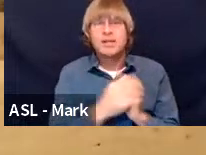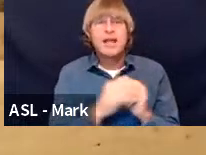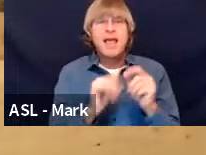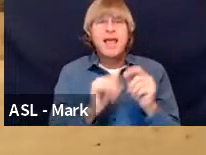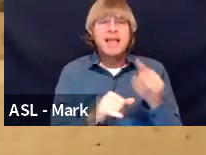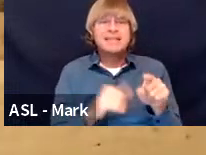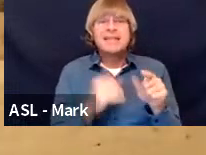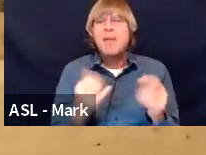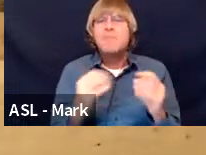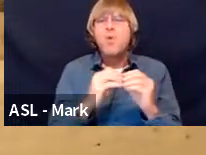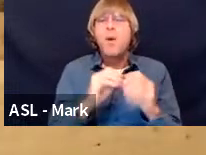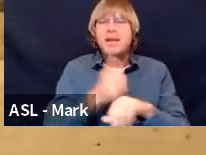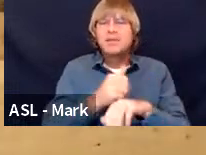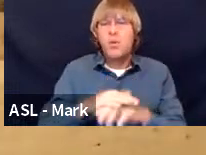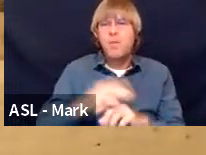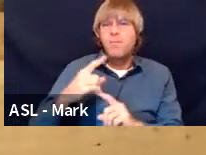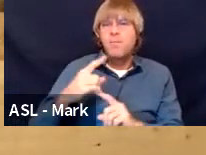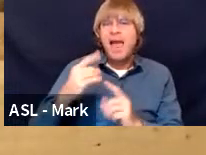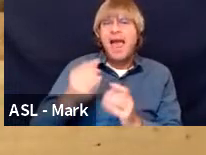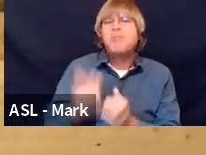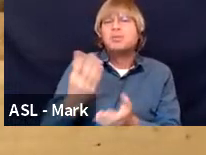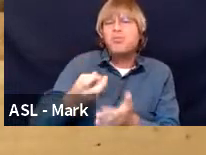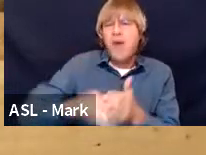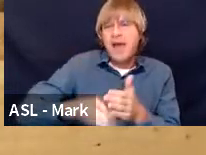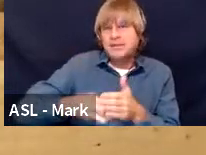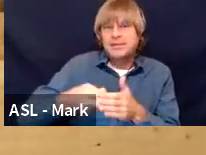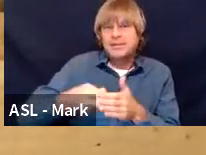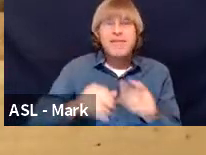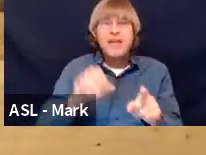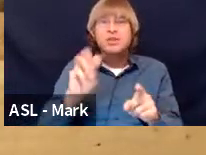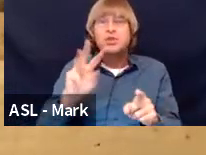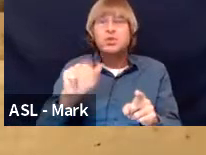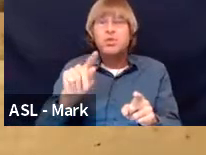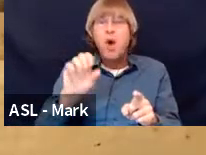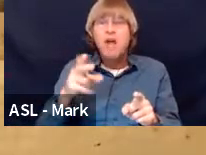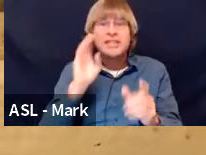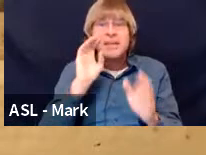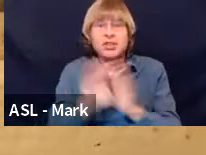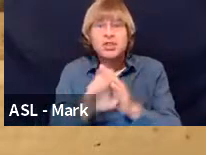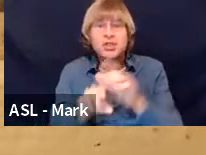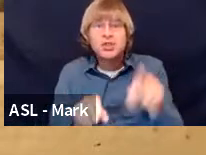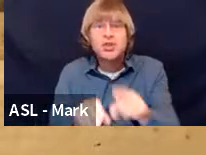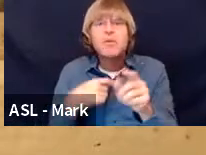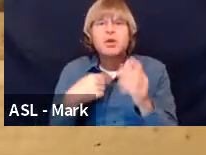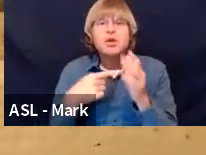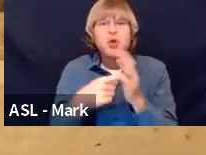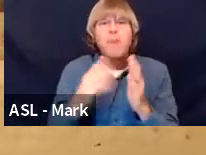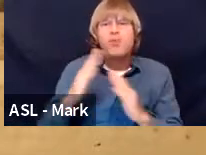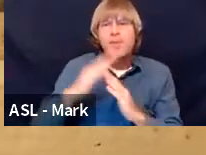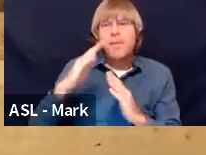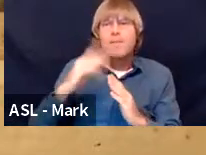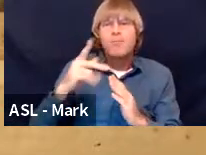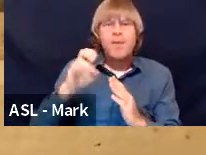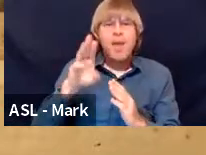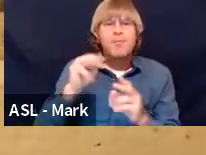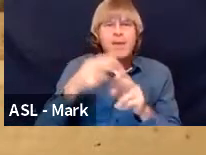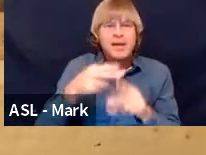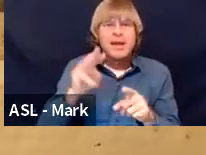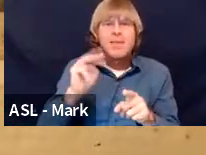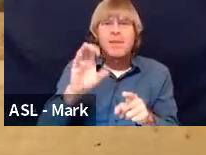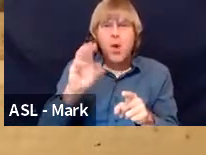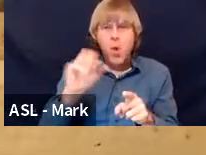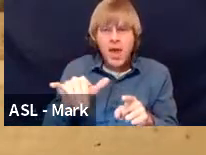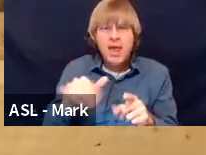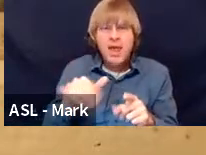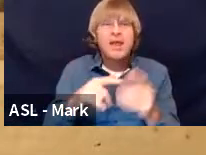That's now more based on price point. So the swatch image here on the right, really I'm showing you premium on the left being McCoy. And then we